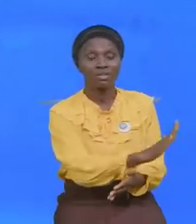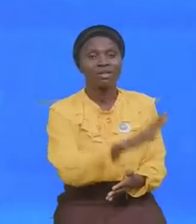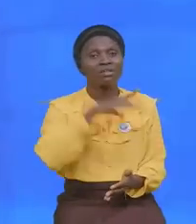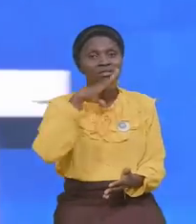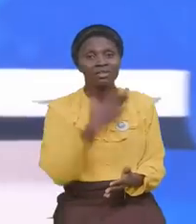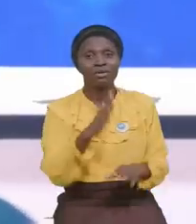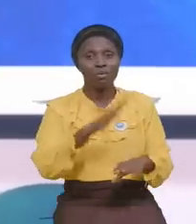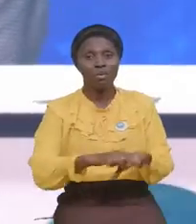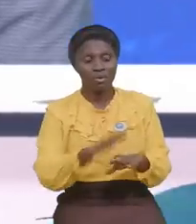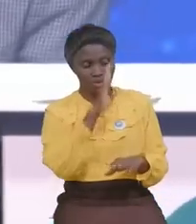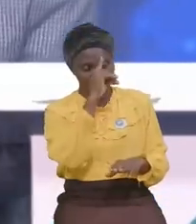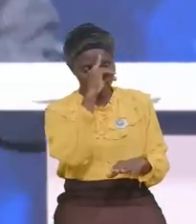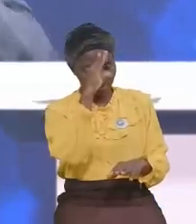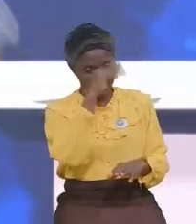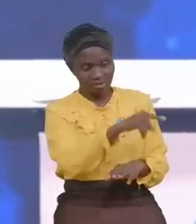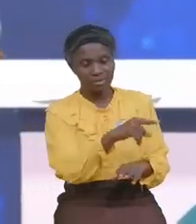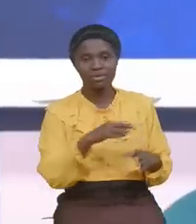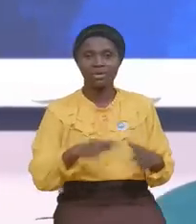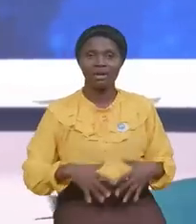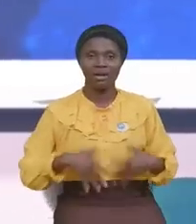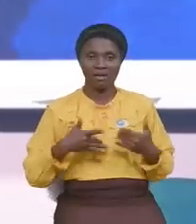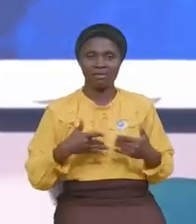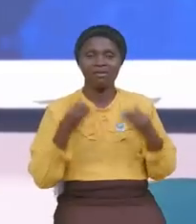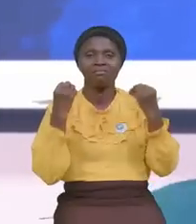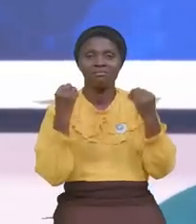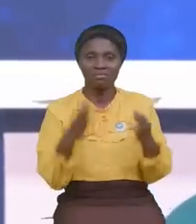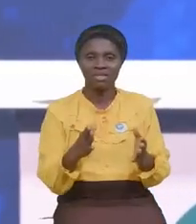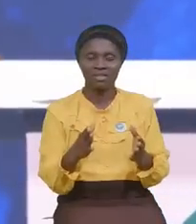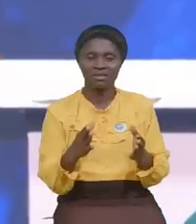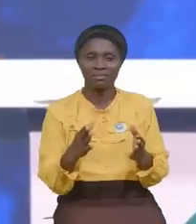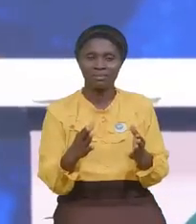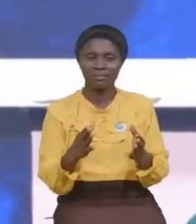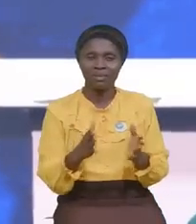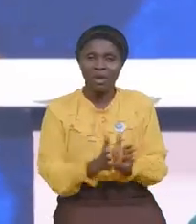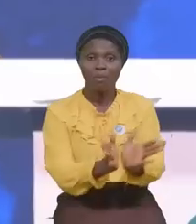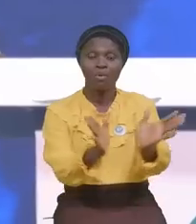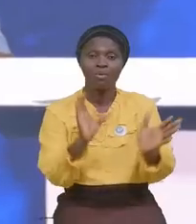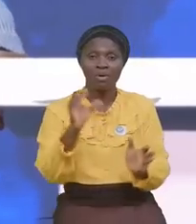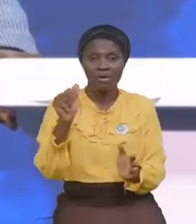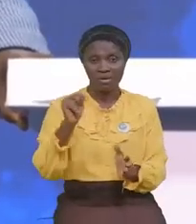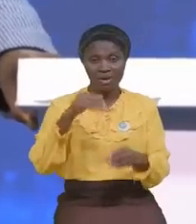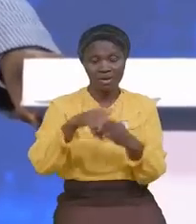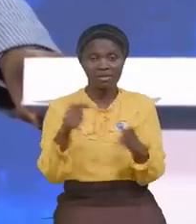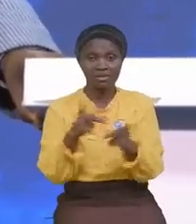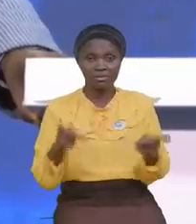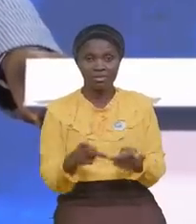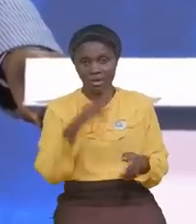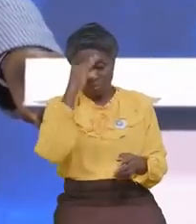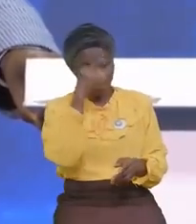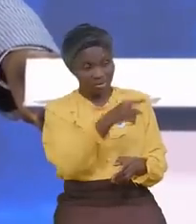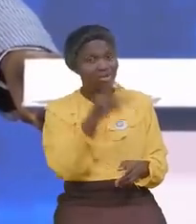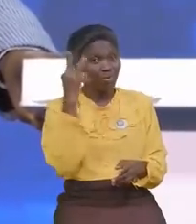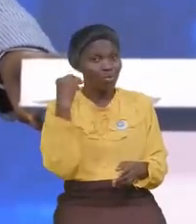There were many public cans in the place. But he was the chief of the